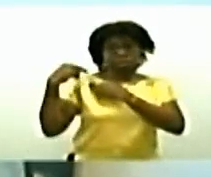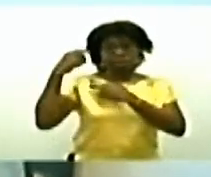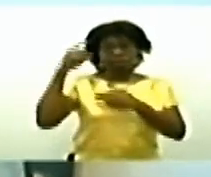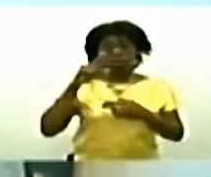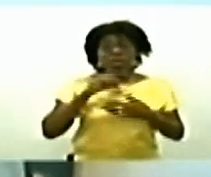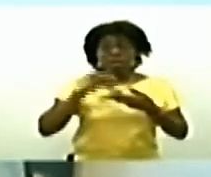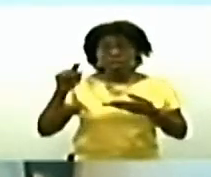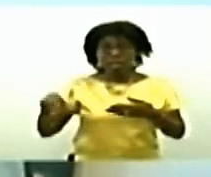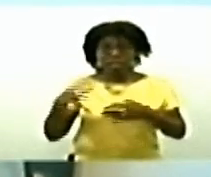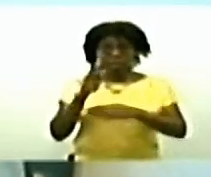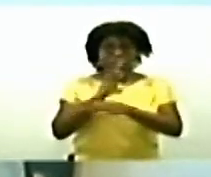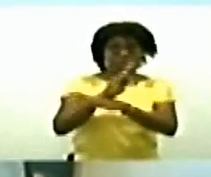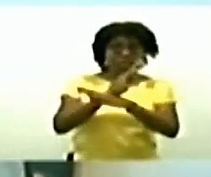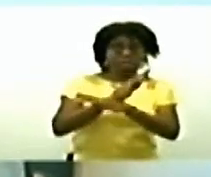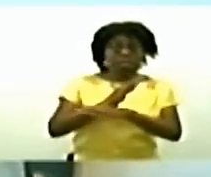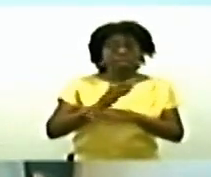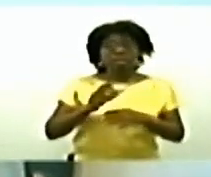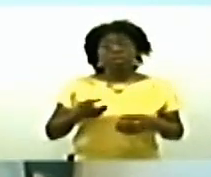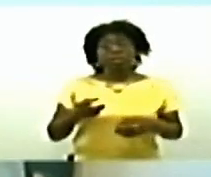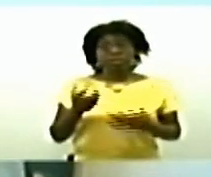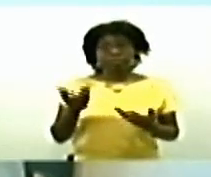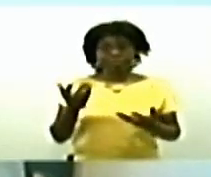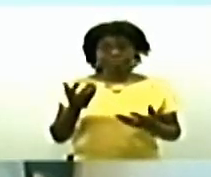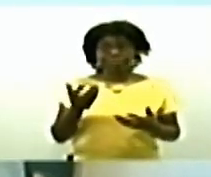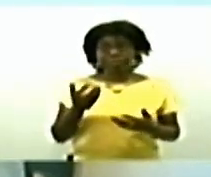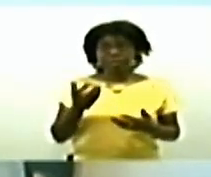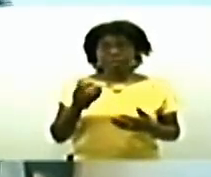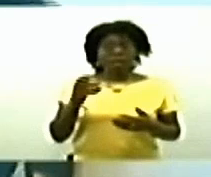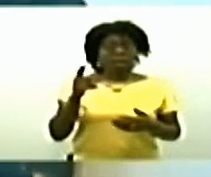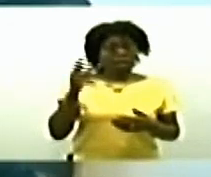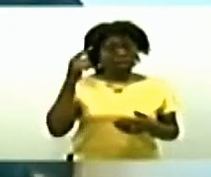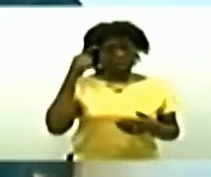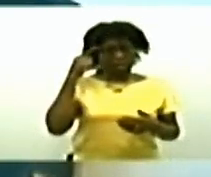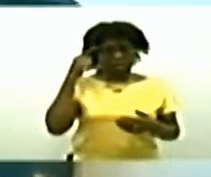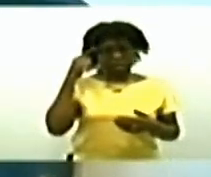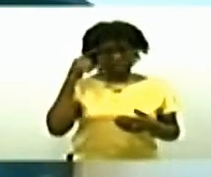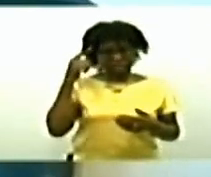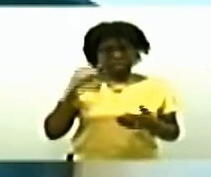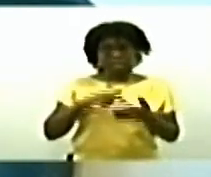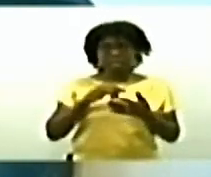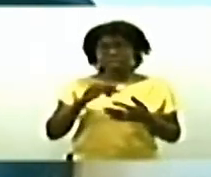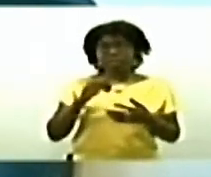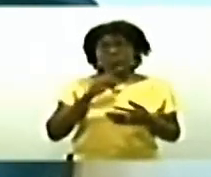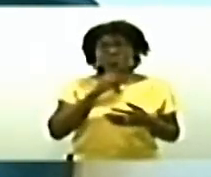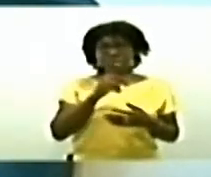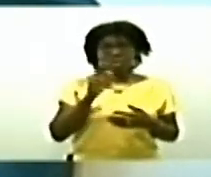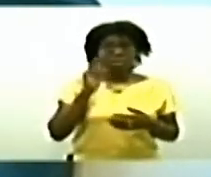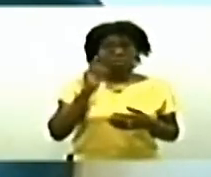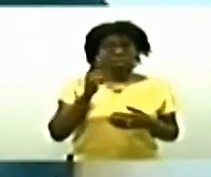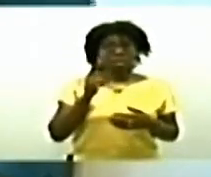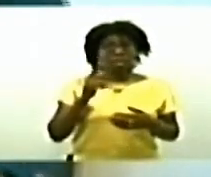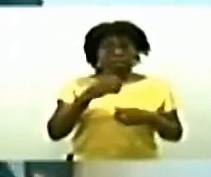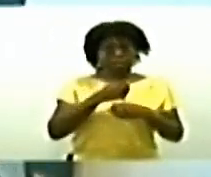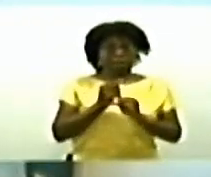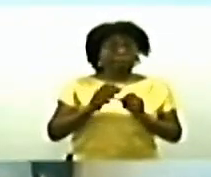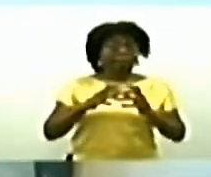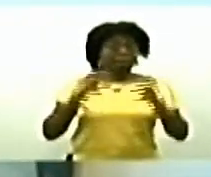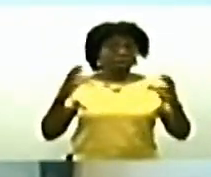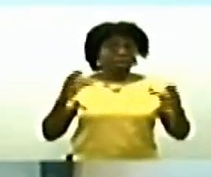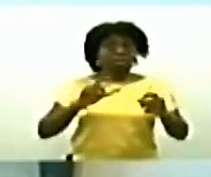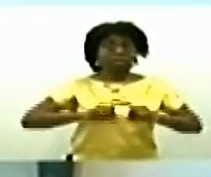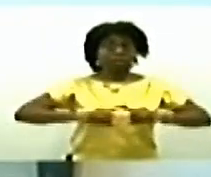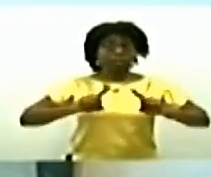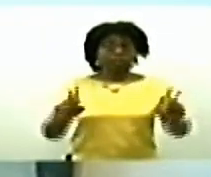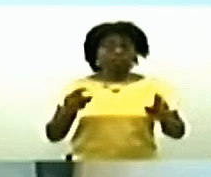the government for this initiative. Mr. President, I think this is really going to make a big difference in the